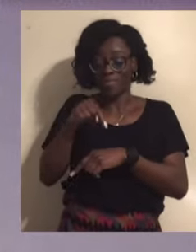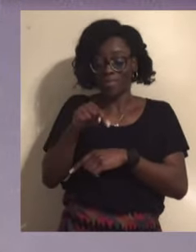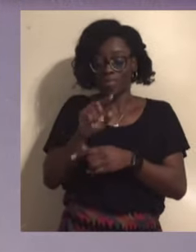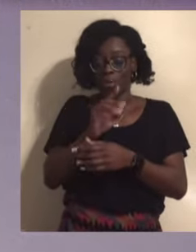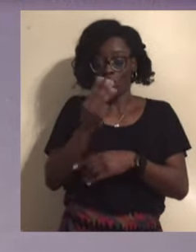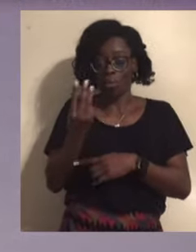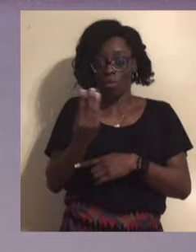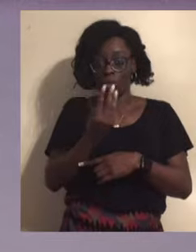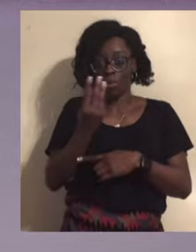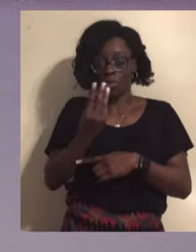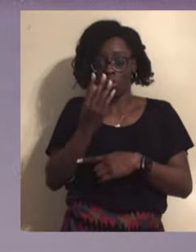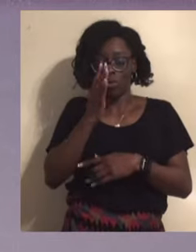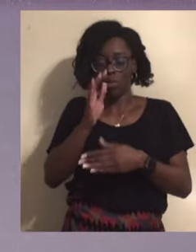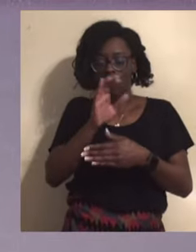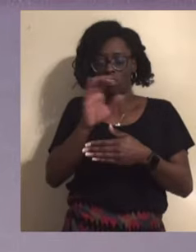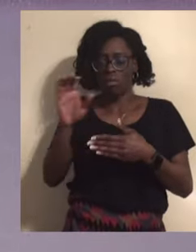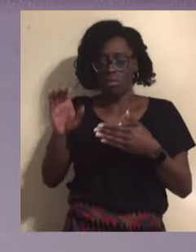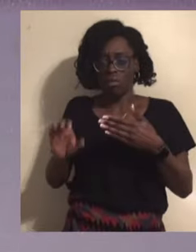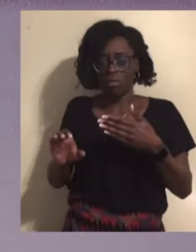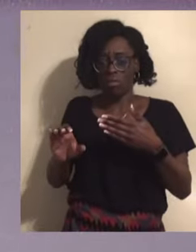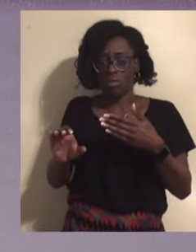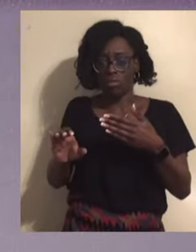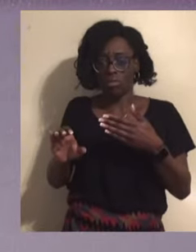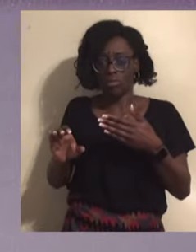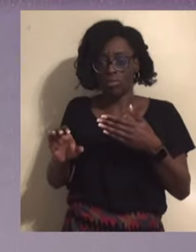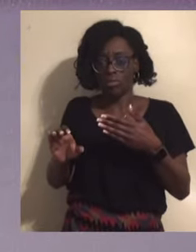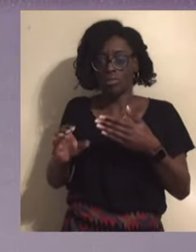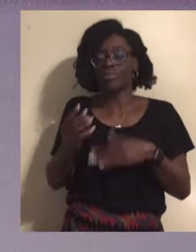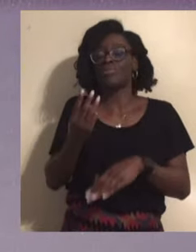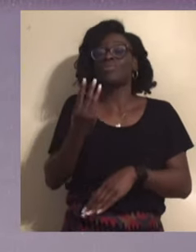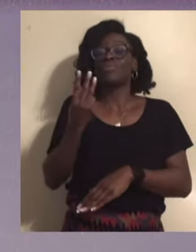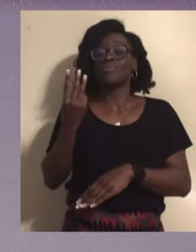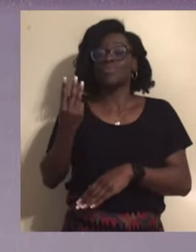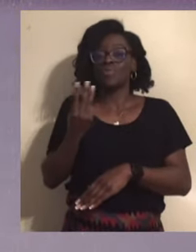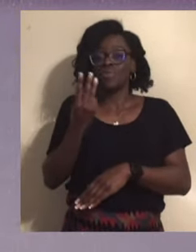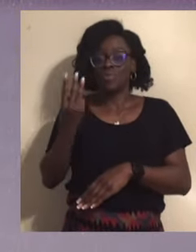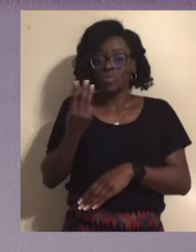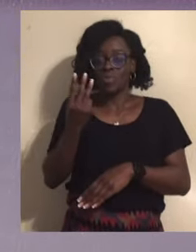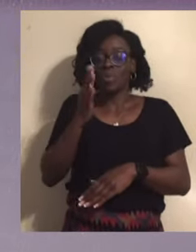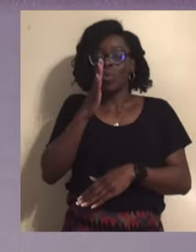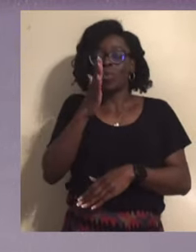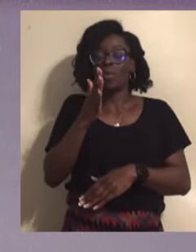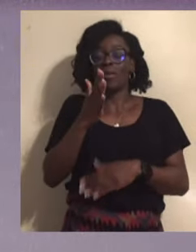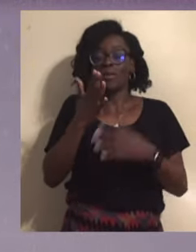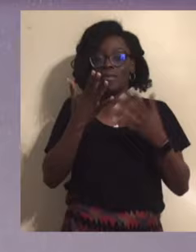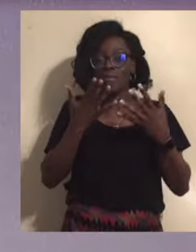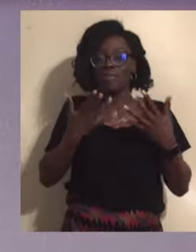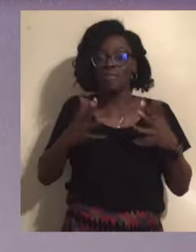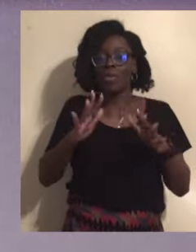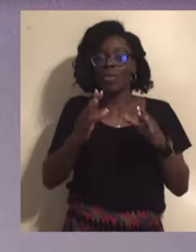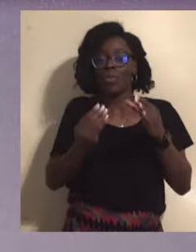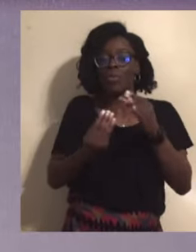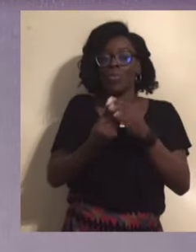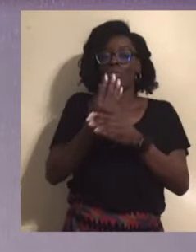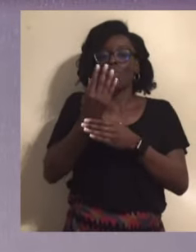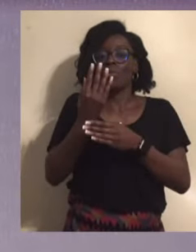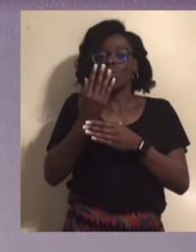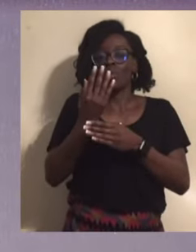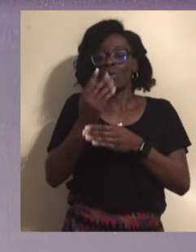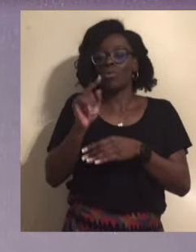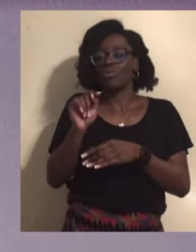the matter. This Wednesday, we will be completing our growth track, and so we're going to have Shepherd Staff